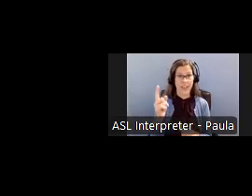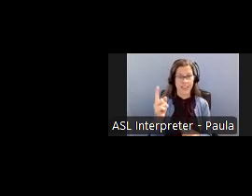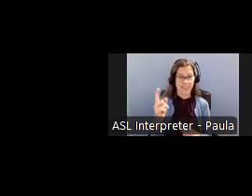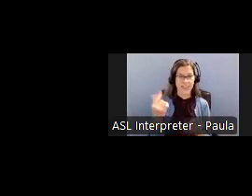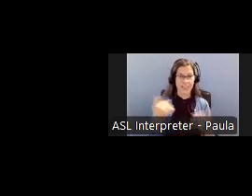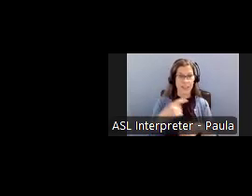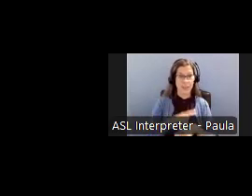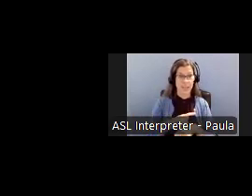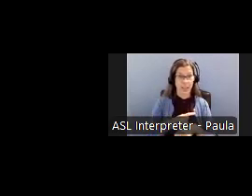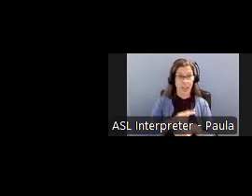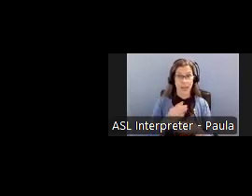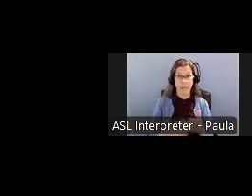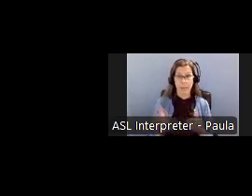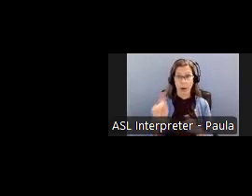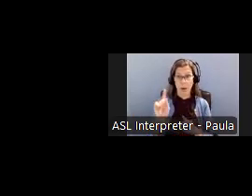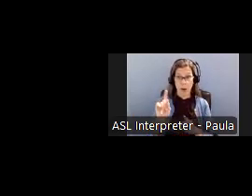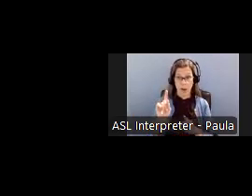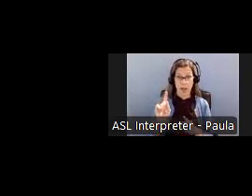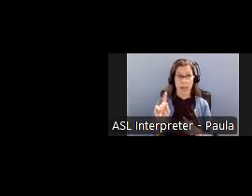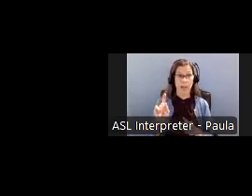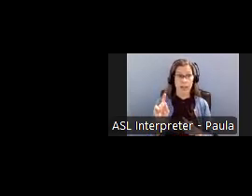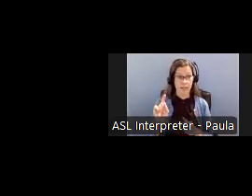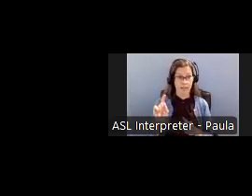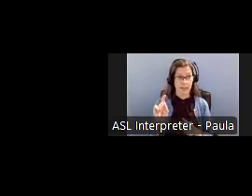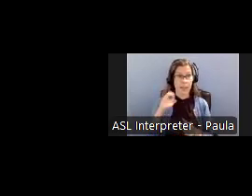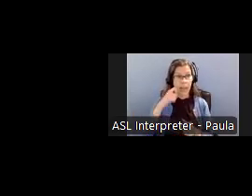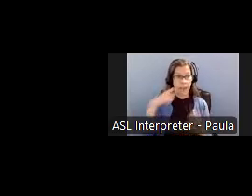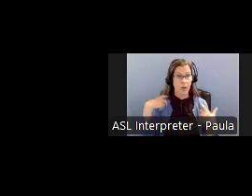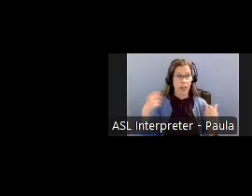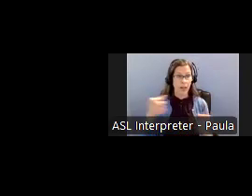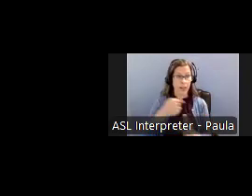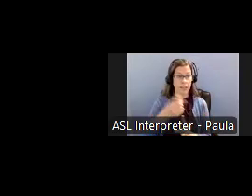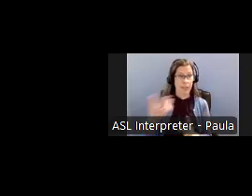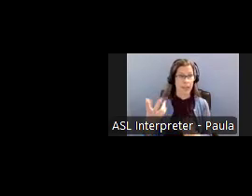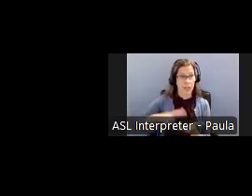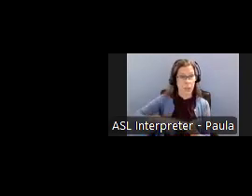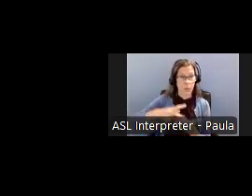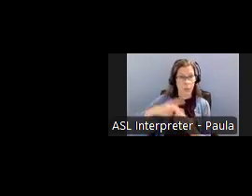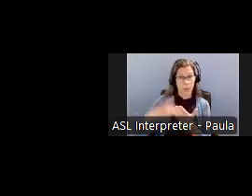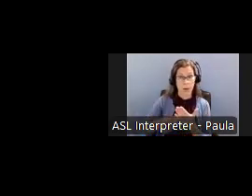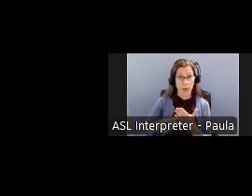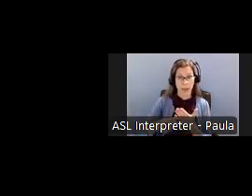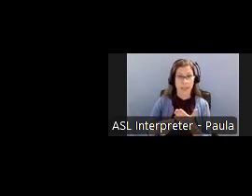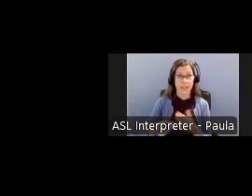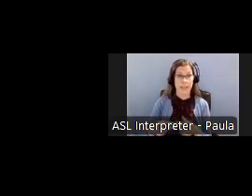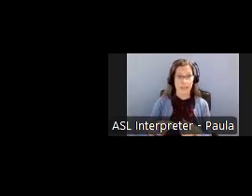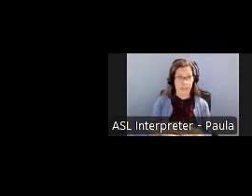Today is going to be part one of the Apple Health Expansion Enrollment Program. And next slide,